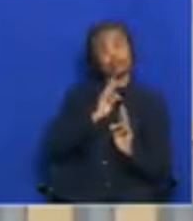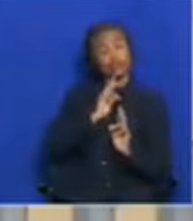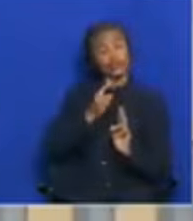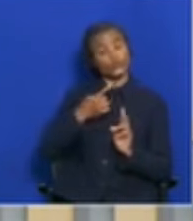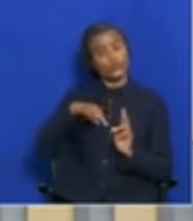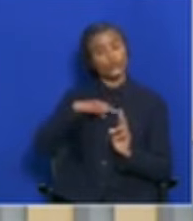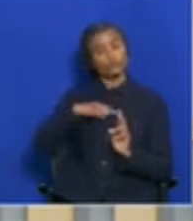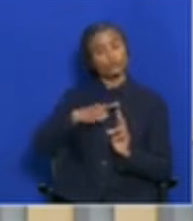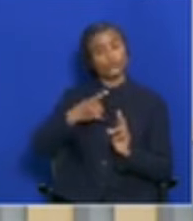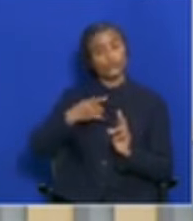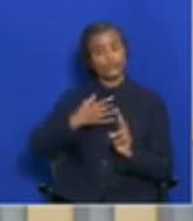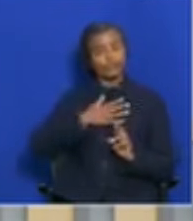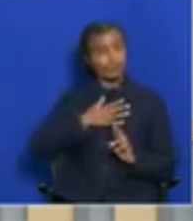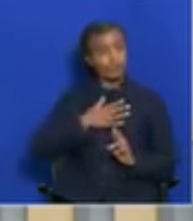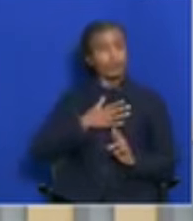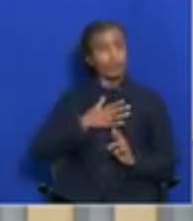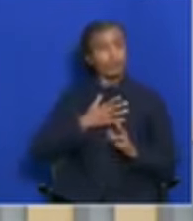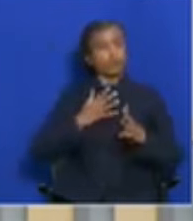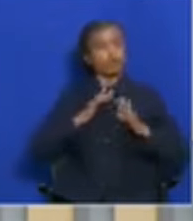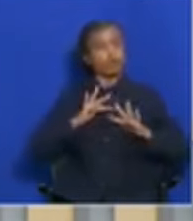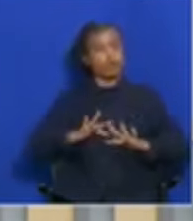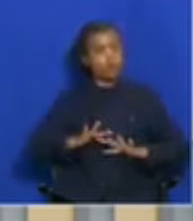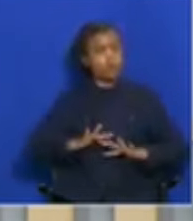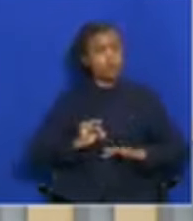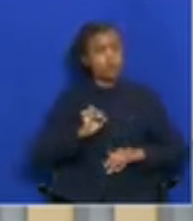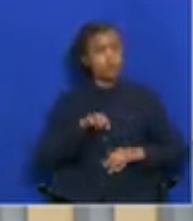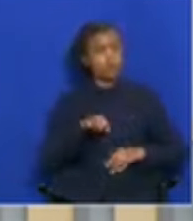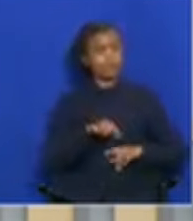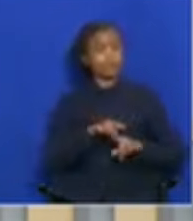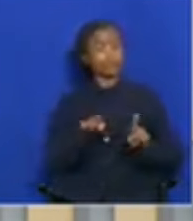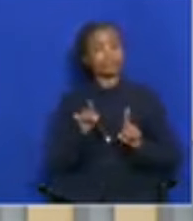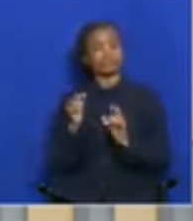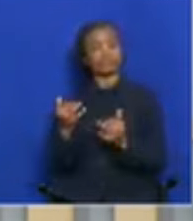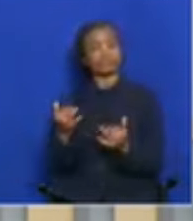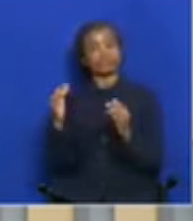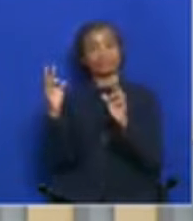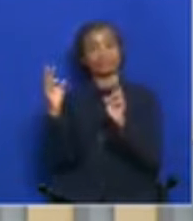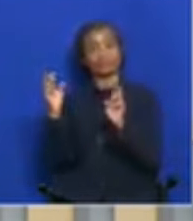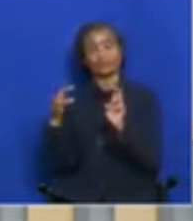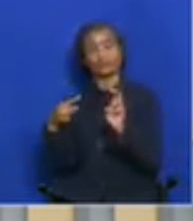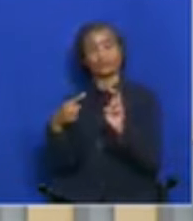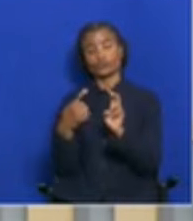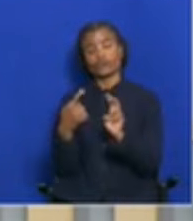With regards to the bail question, I was assisting due to